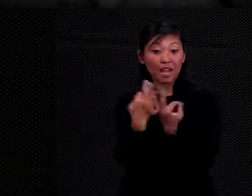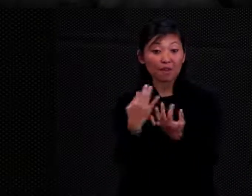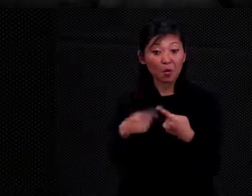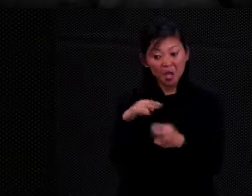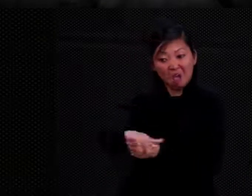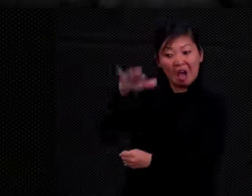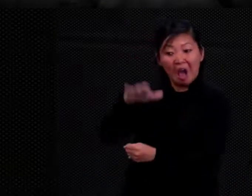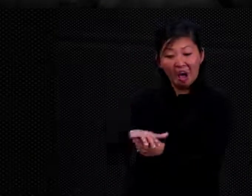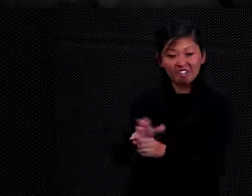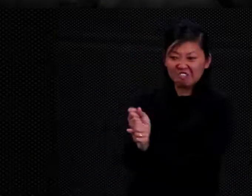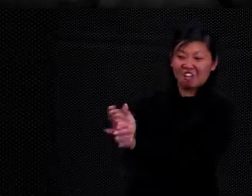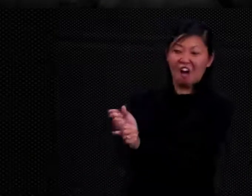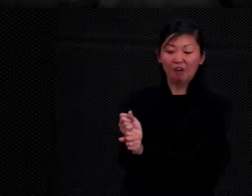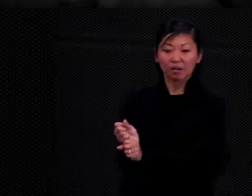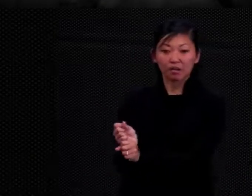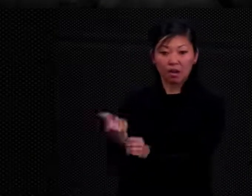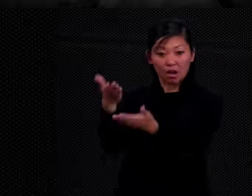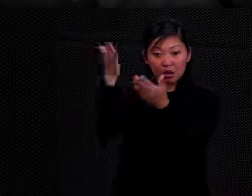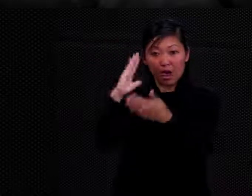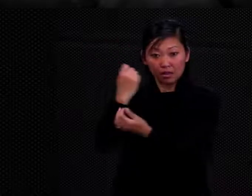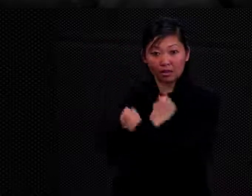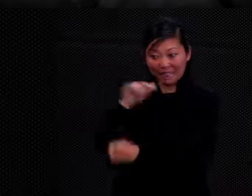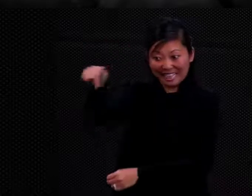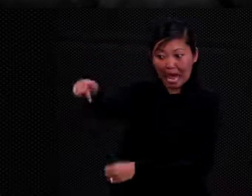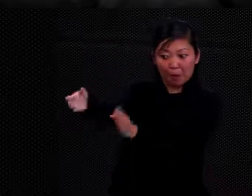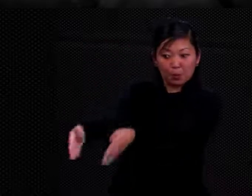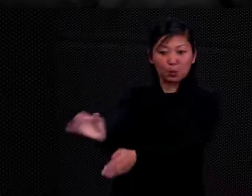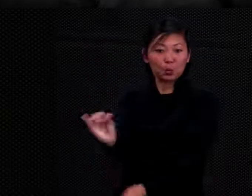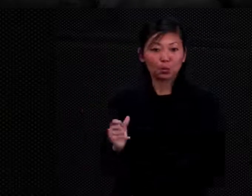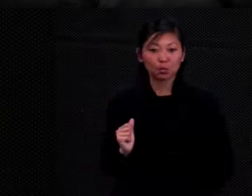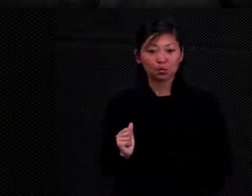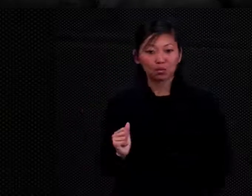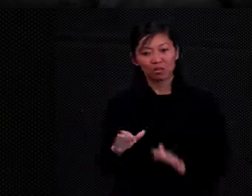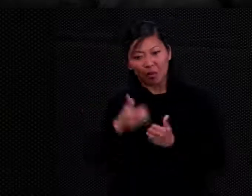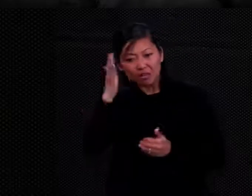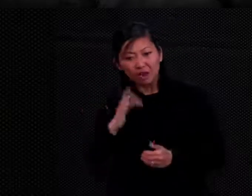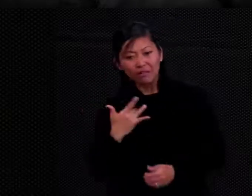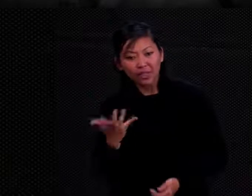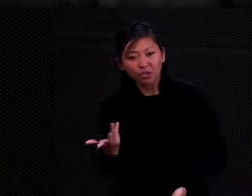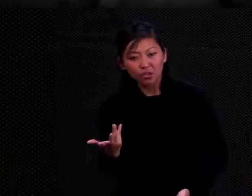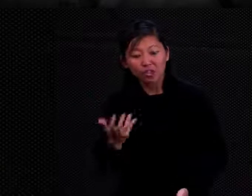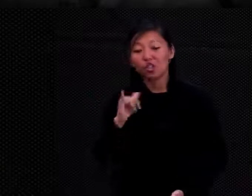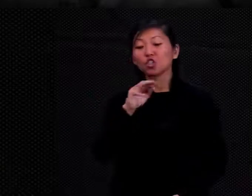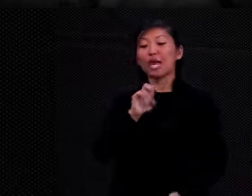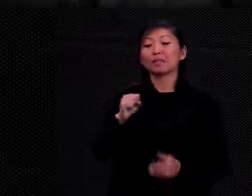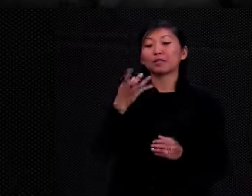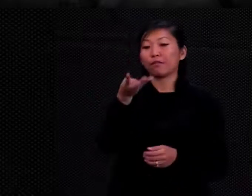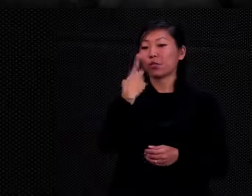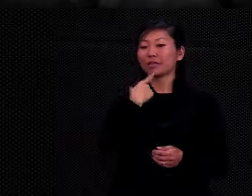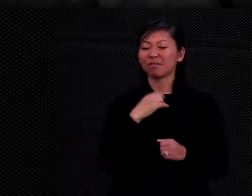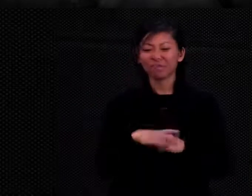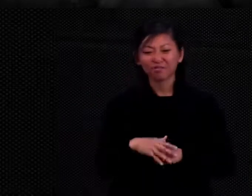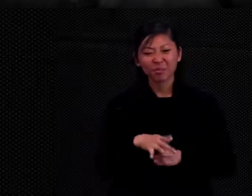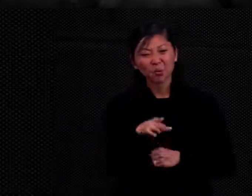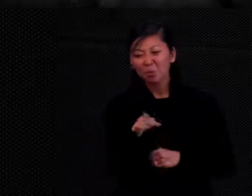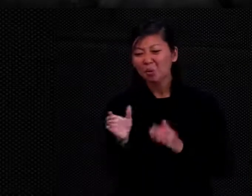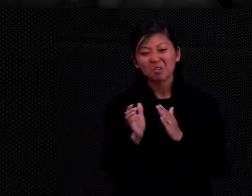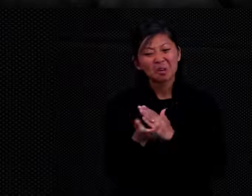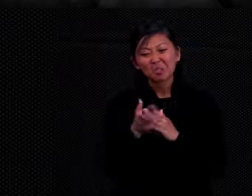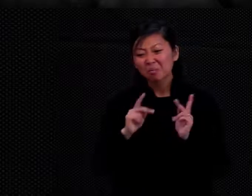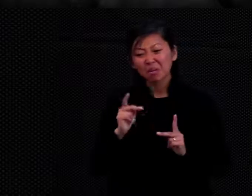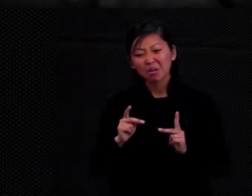We don't have to wonder, James tells us in verse 4, "You adulterous people, do you not know that friendship with the world is enmity with